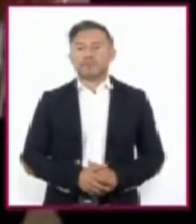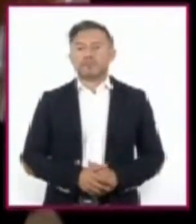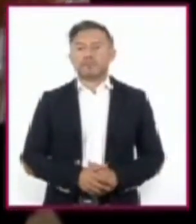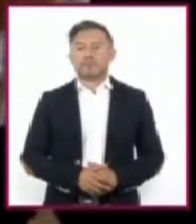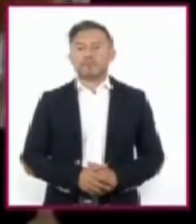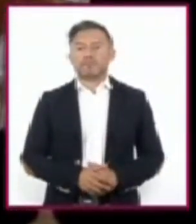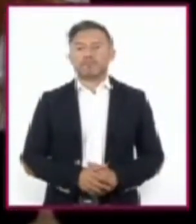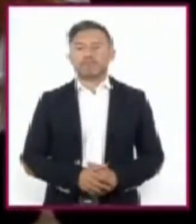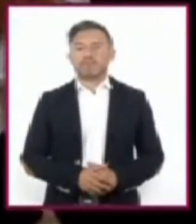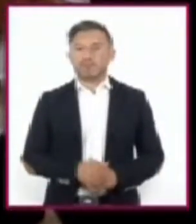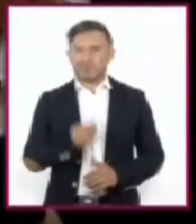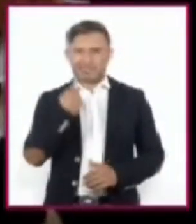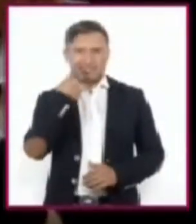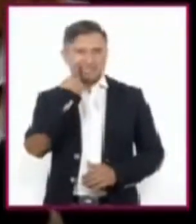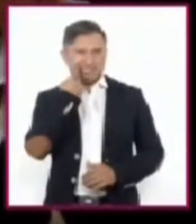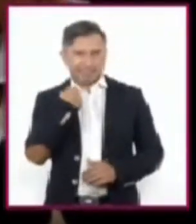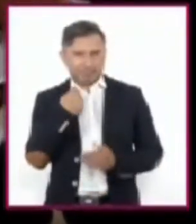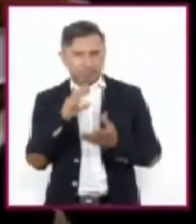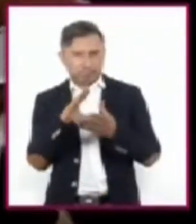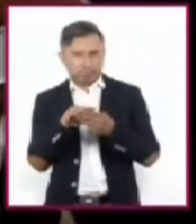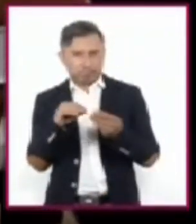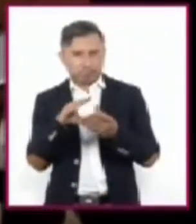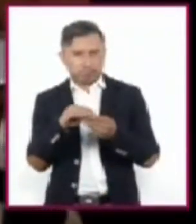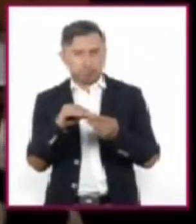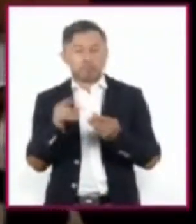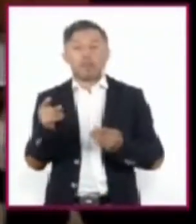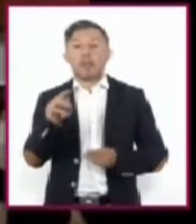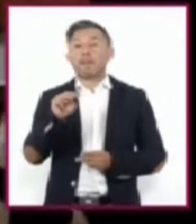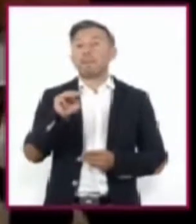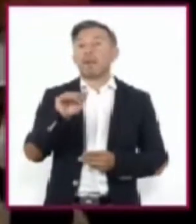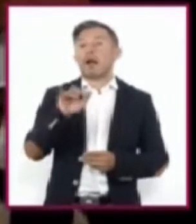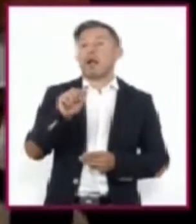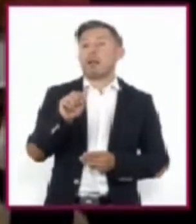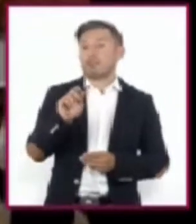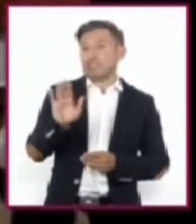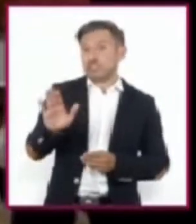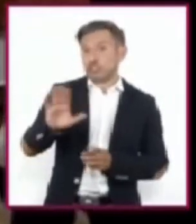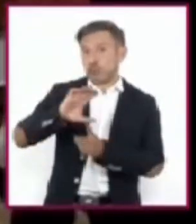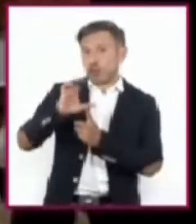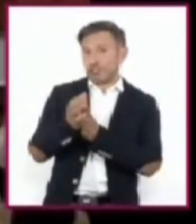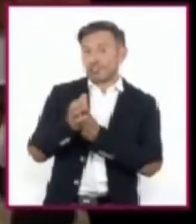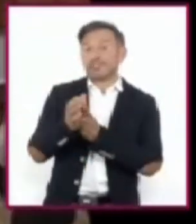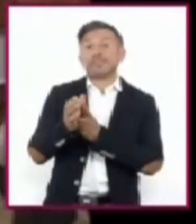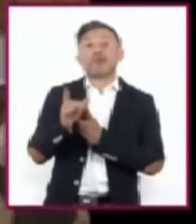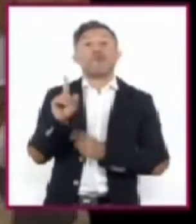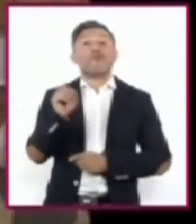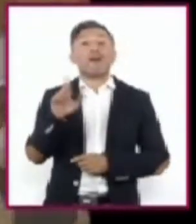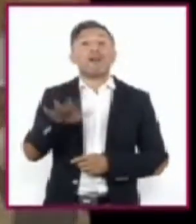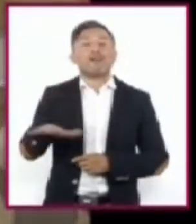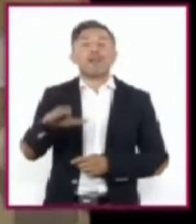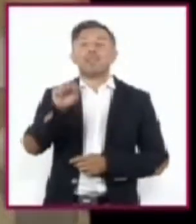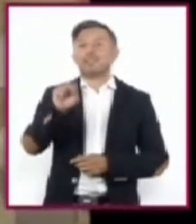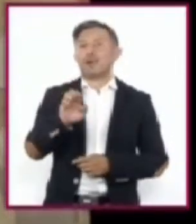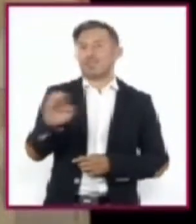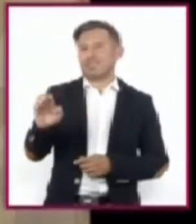As I was saying, the Mayan country is found in the southeast of Mexico.